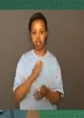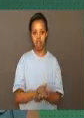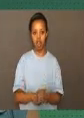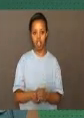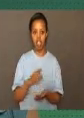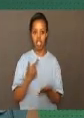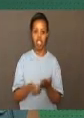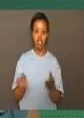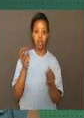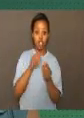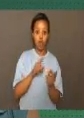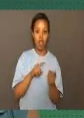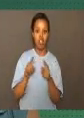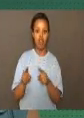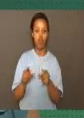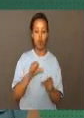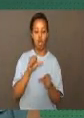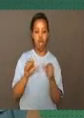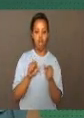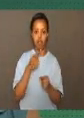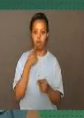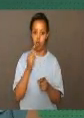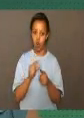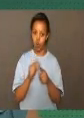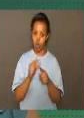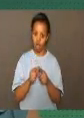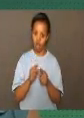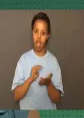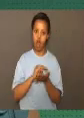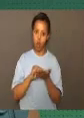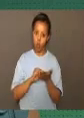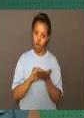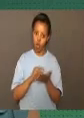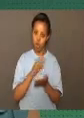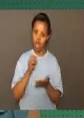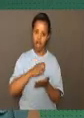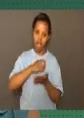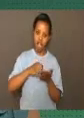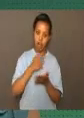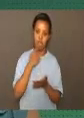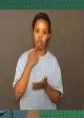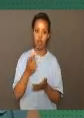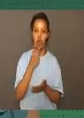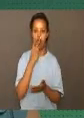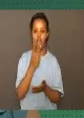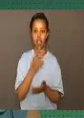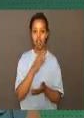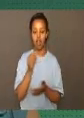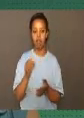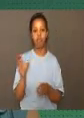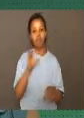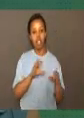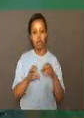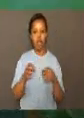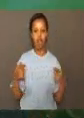about the terms atom, molecule, element, and chemical bond.